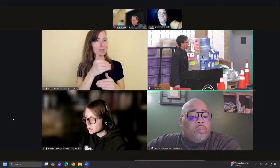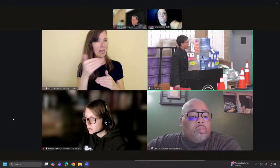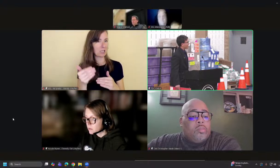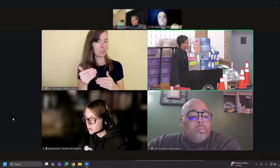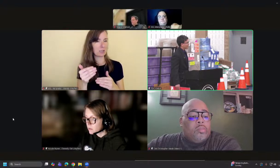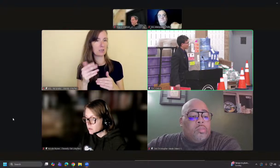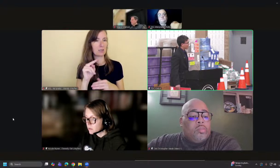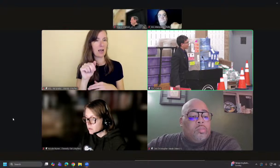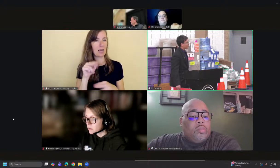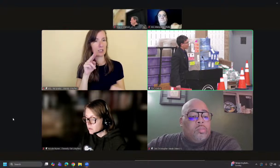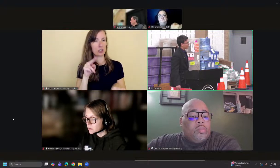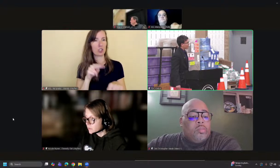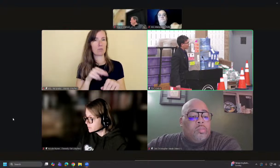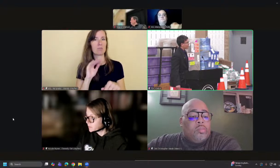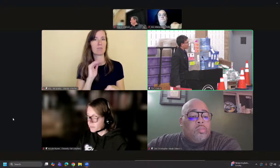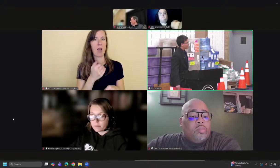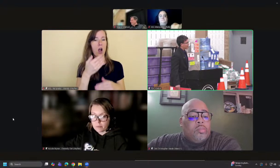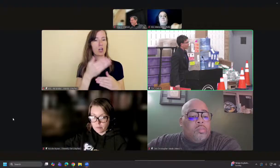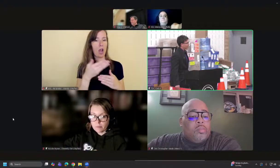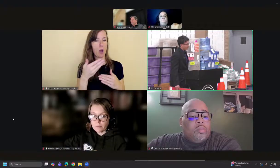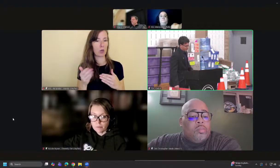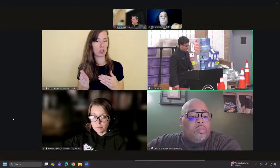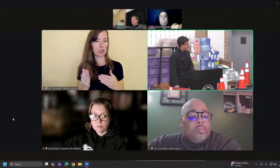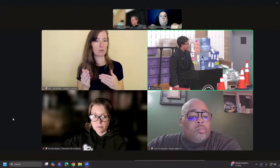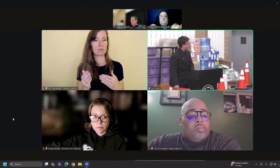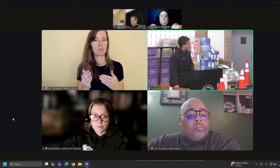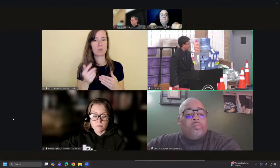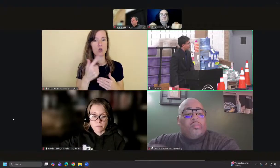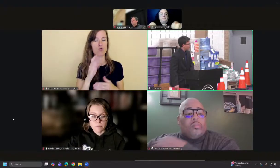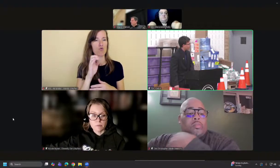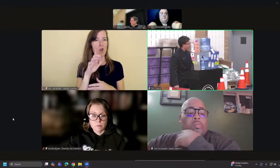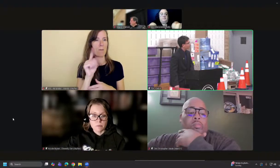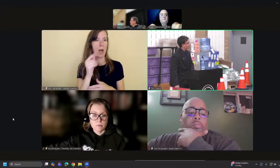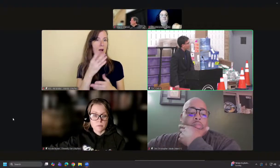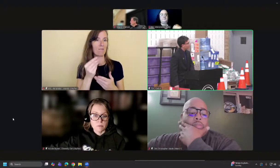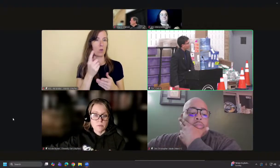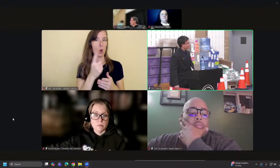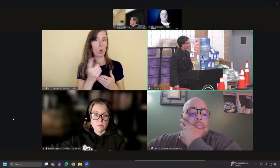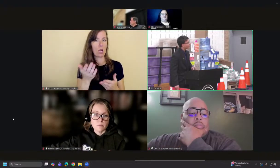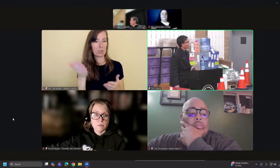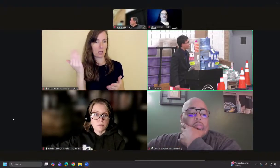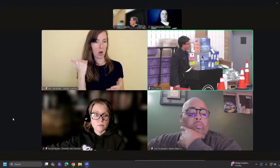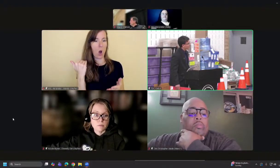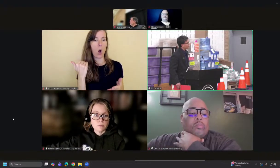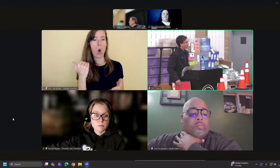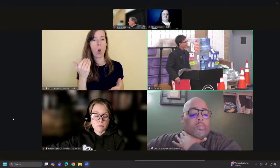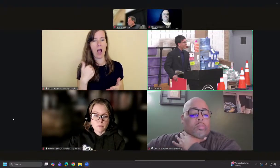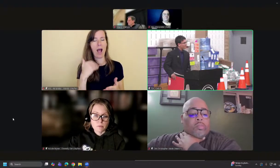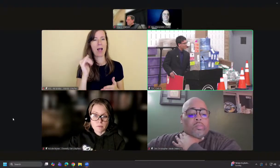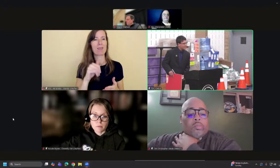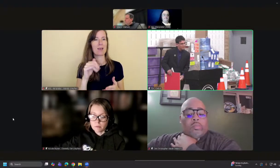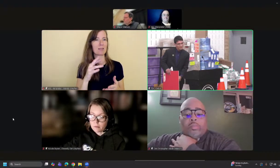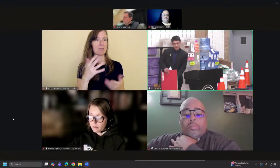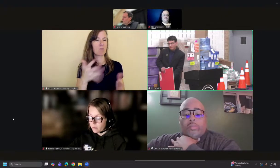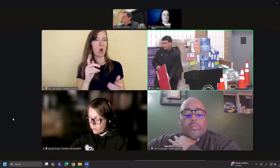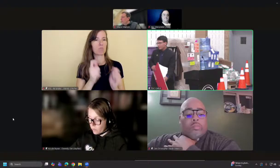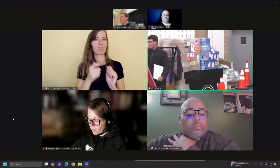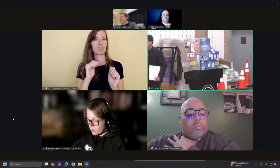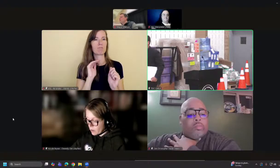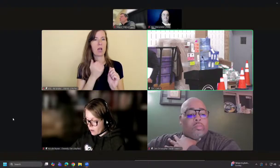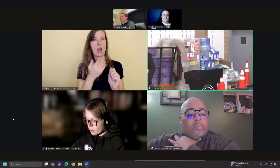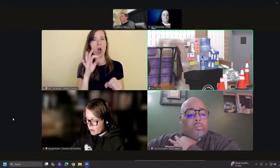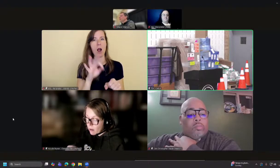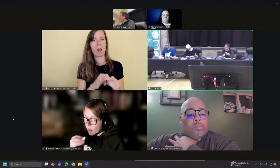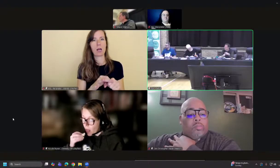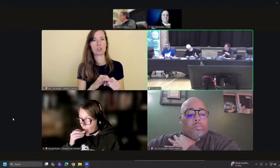Greenbelt only a few weeks ago, about whether or not to implement these reforms to our elections. Thank you. Thank you,